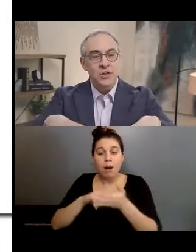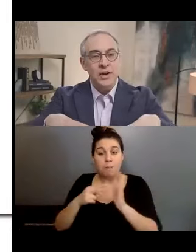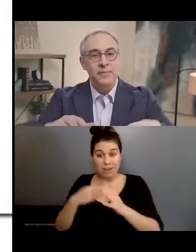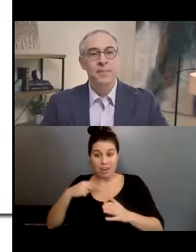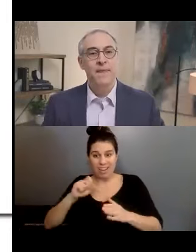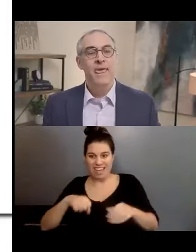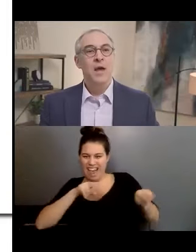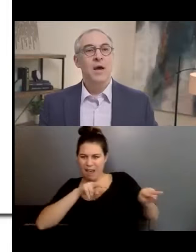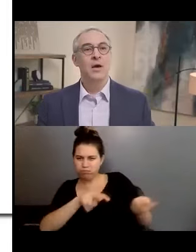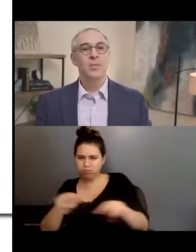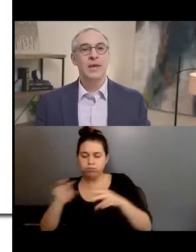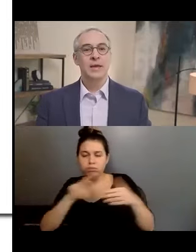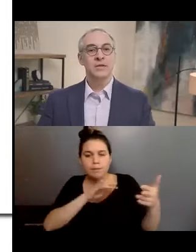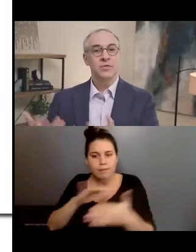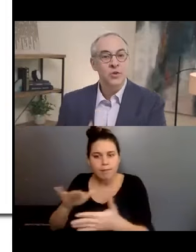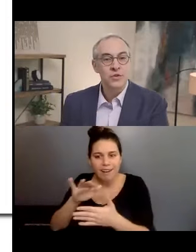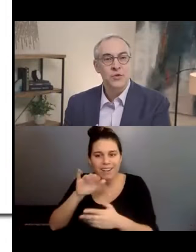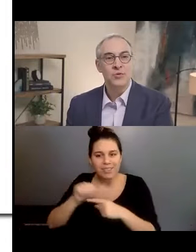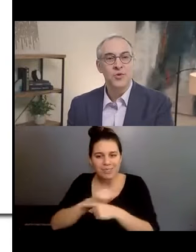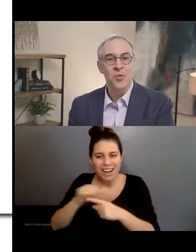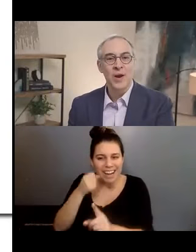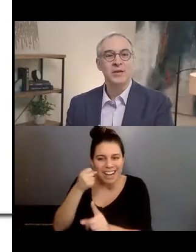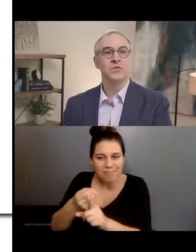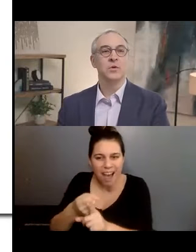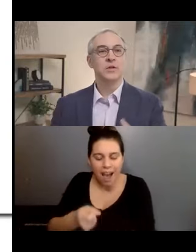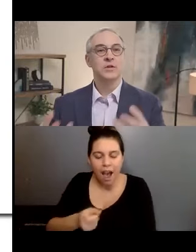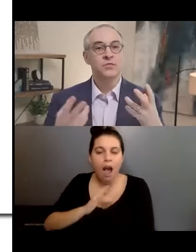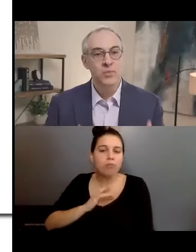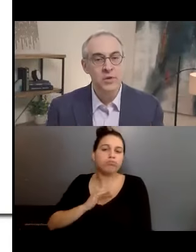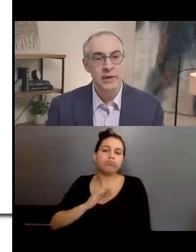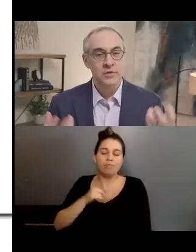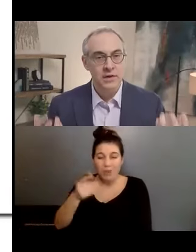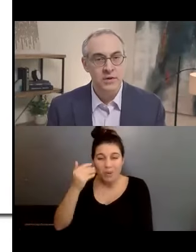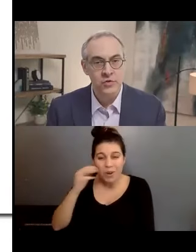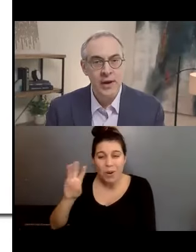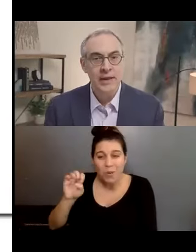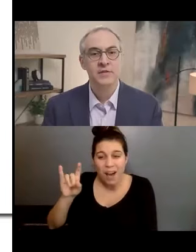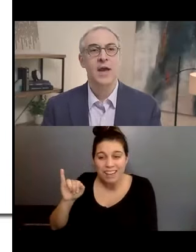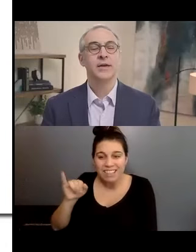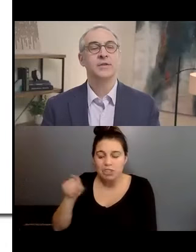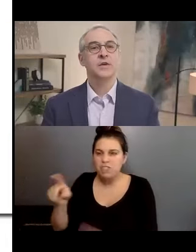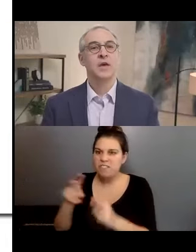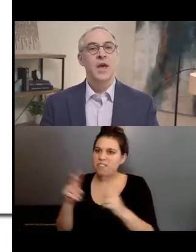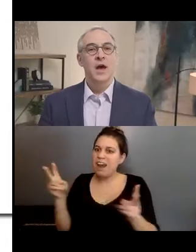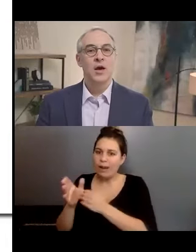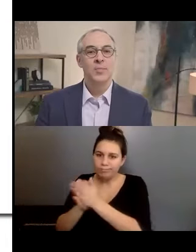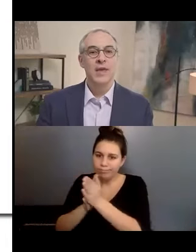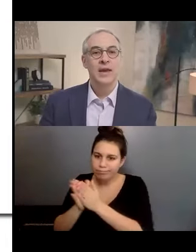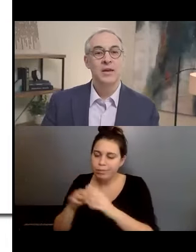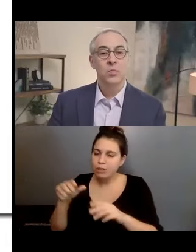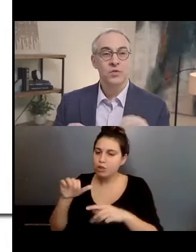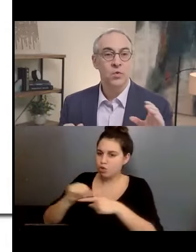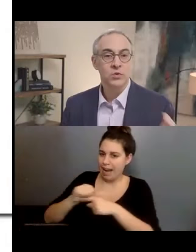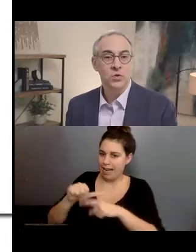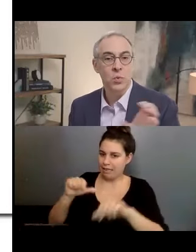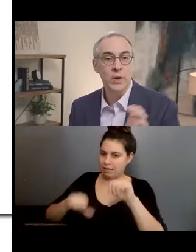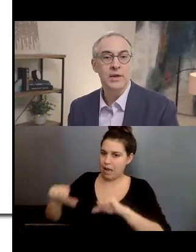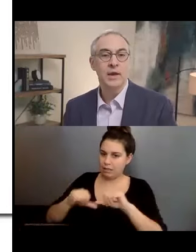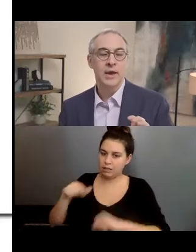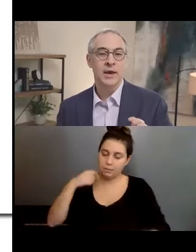that training. And those of you who know Wendy's work, she's really interested in training science. And